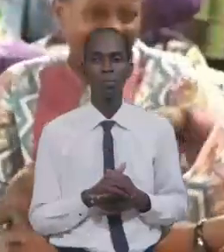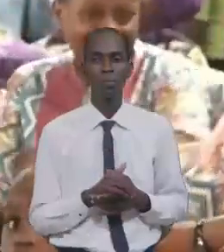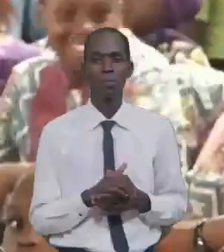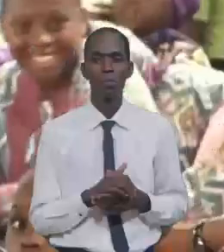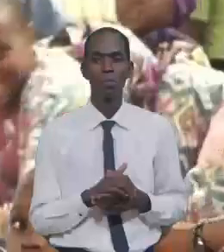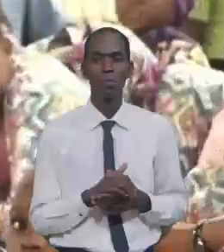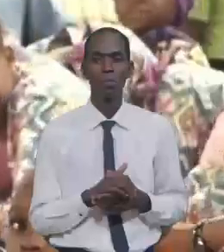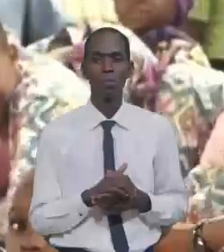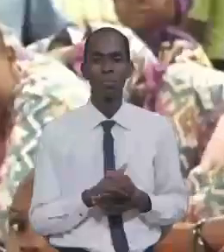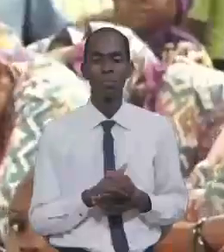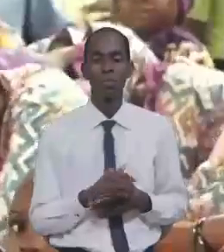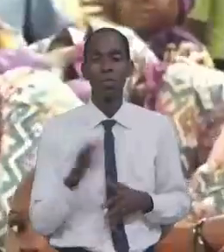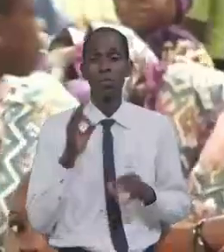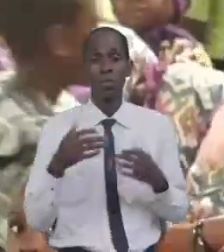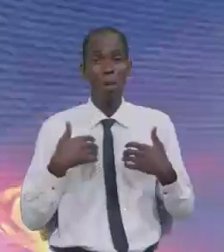if you are done,